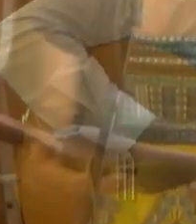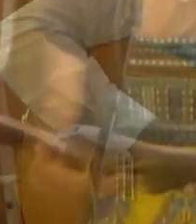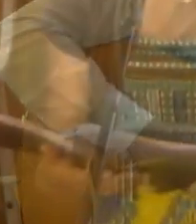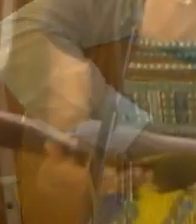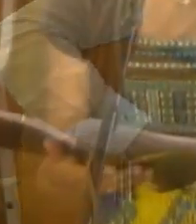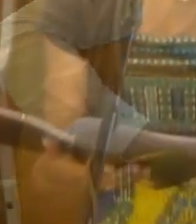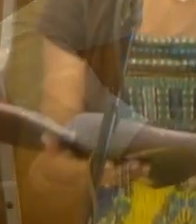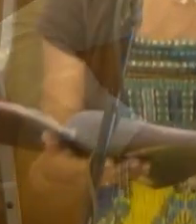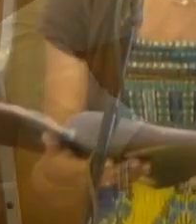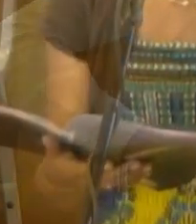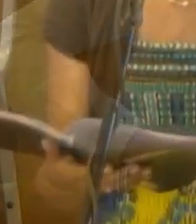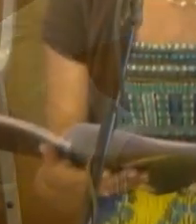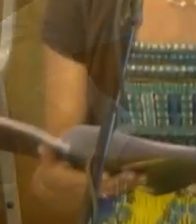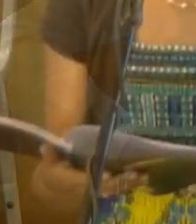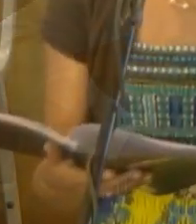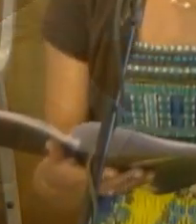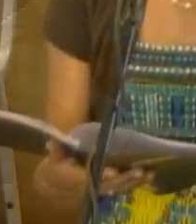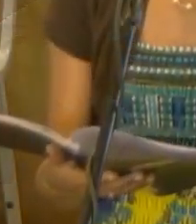praises